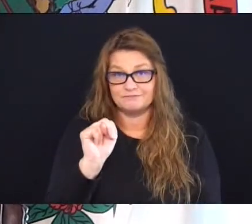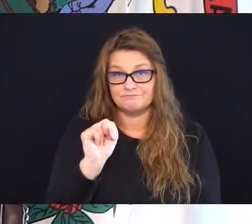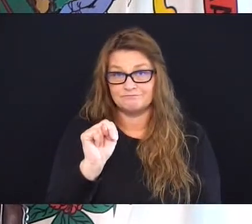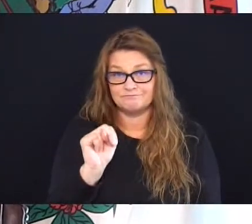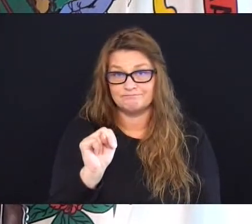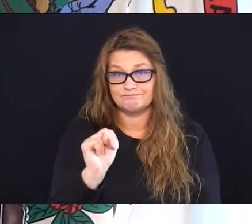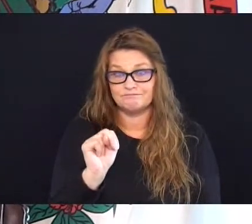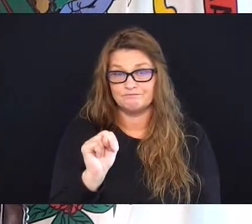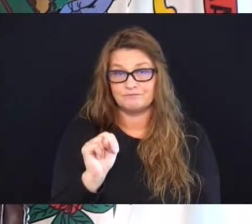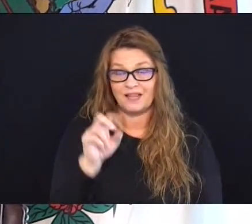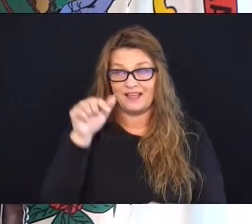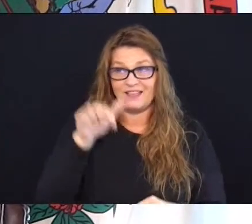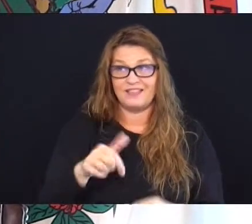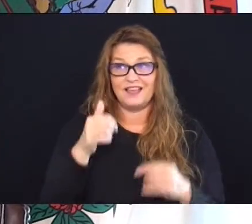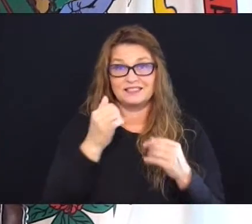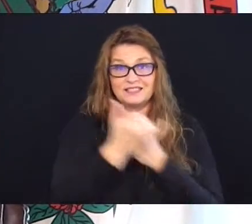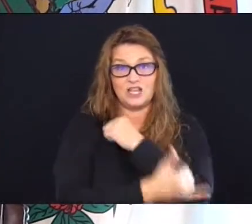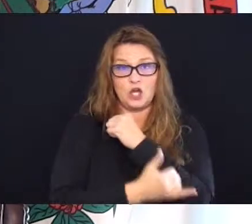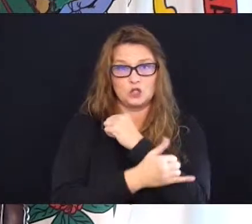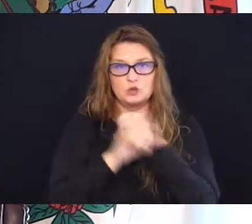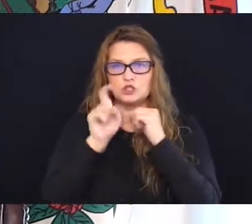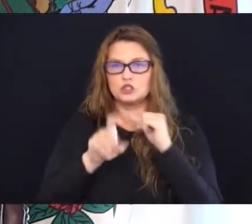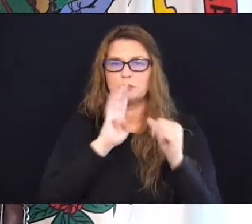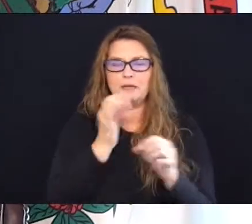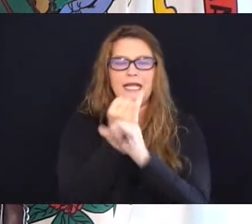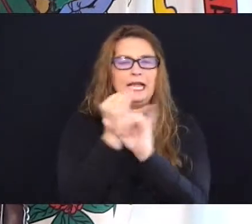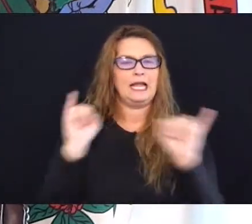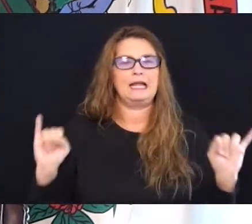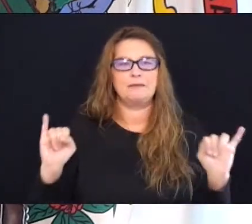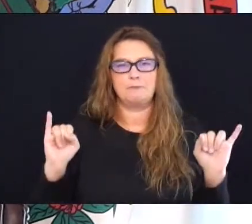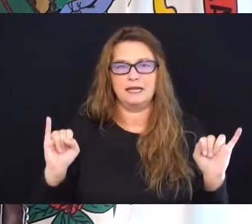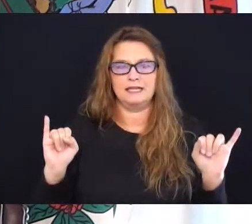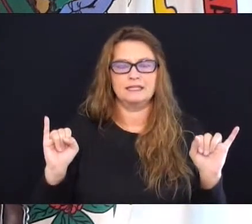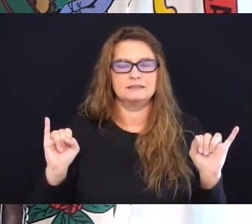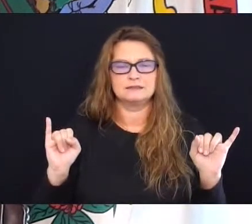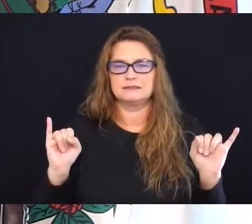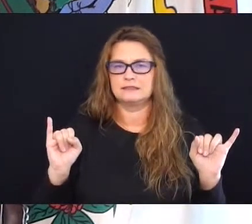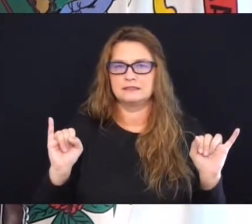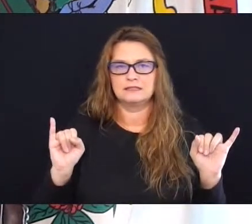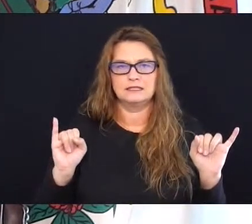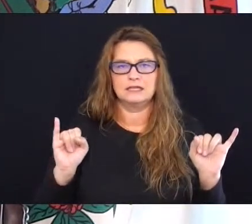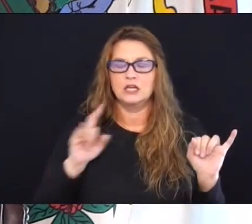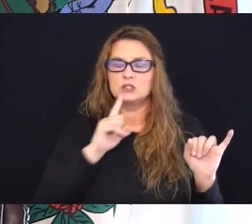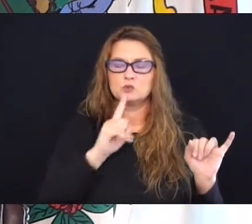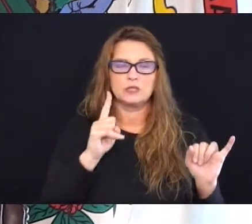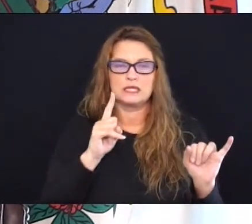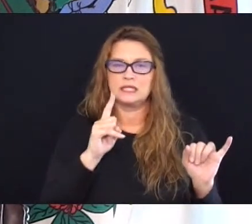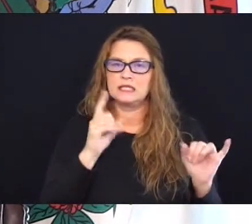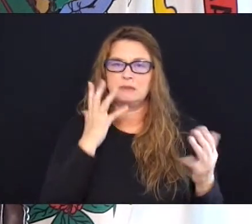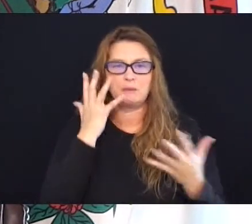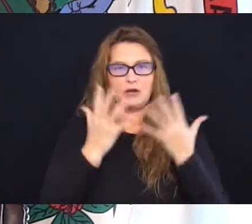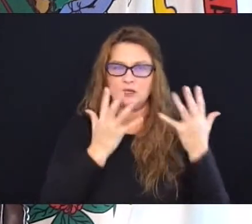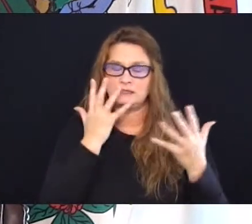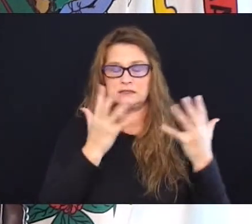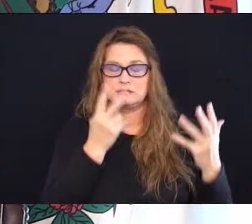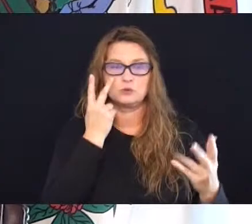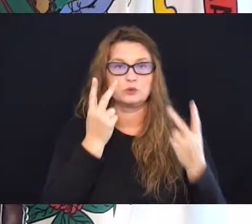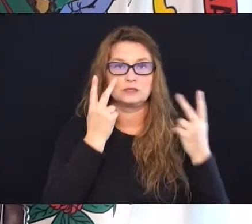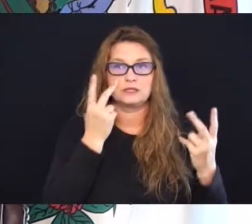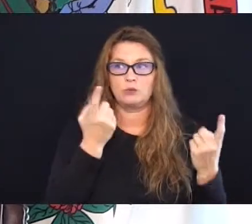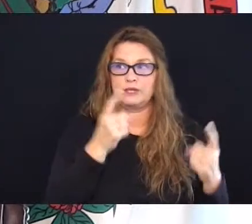be totally energy independent. It is a crying, pitiful shame to see what has happened under the